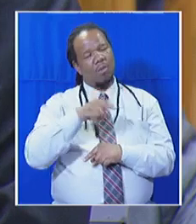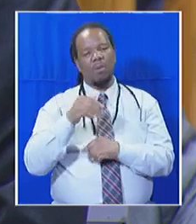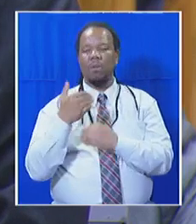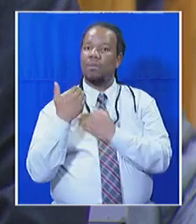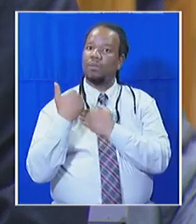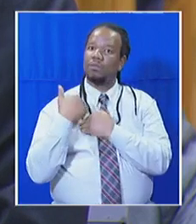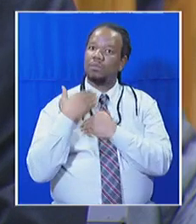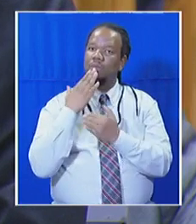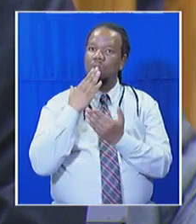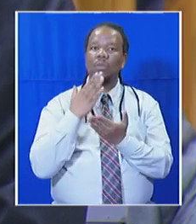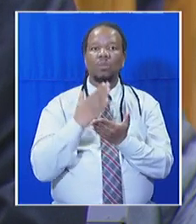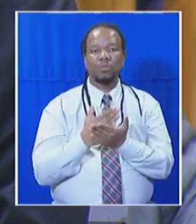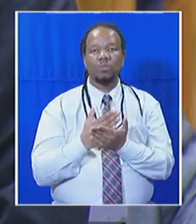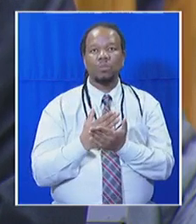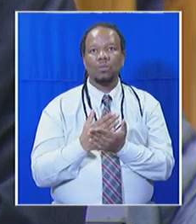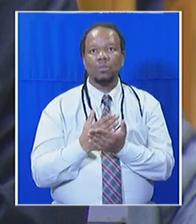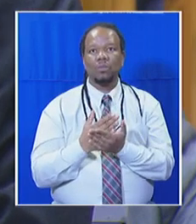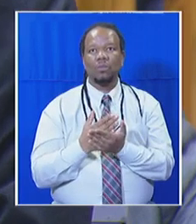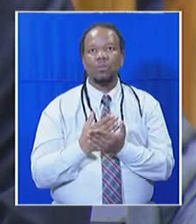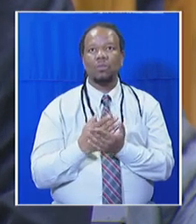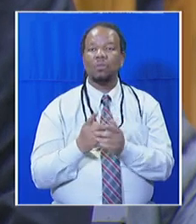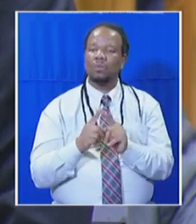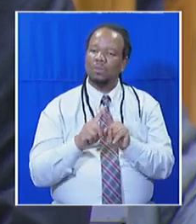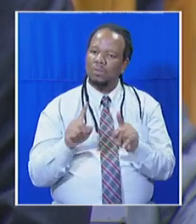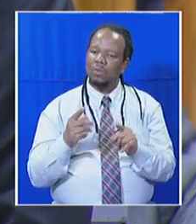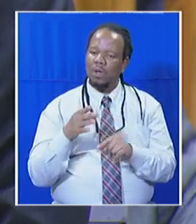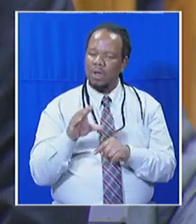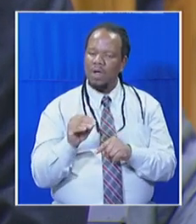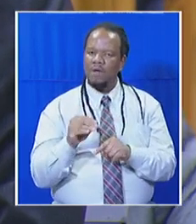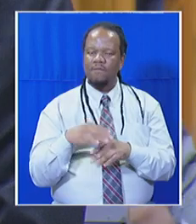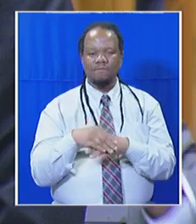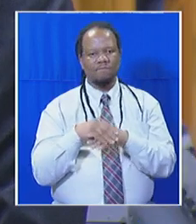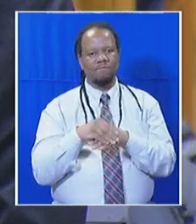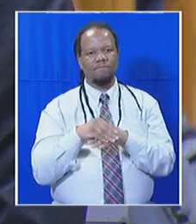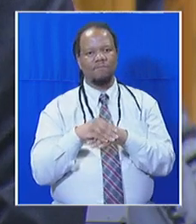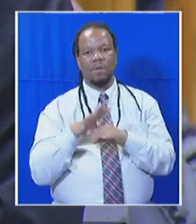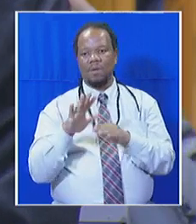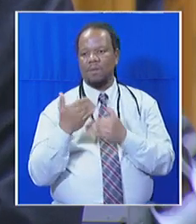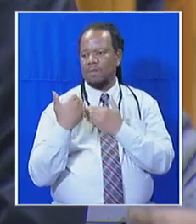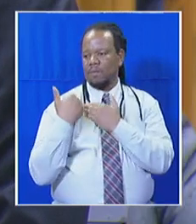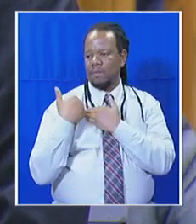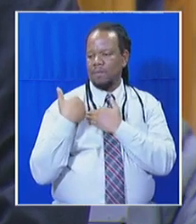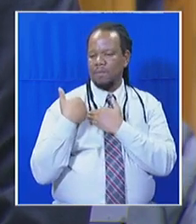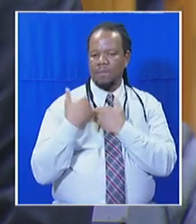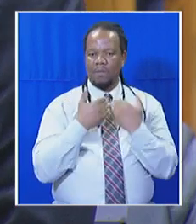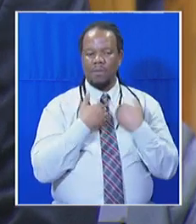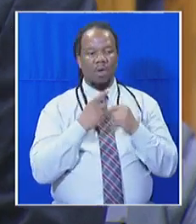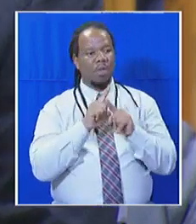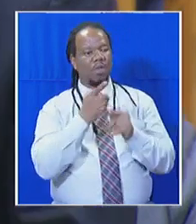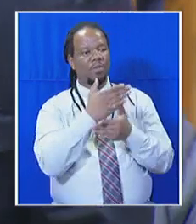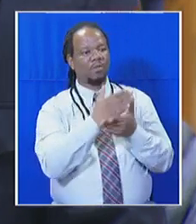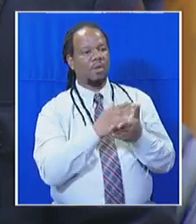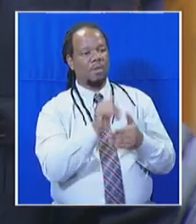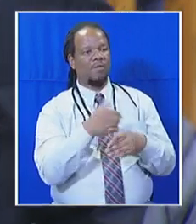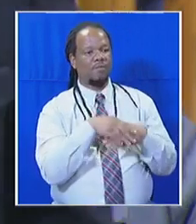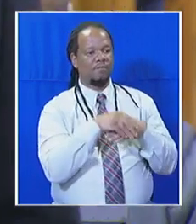to ensure that we make reconciliation a task of all of us, not some of us. Thank you very